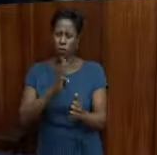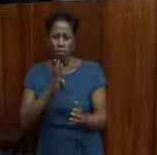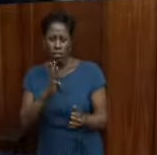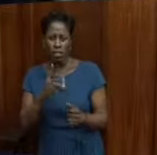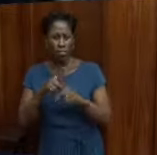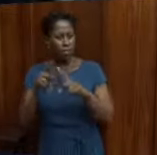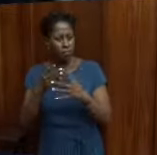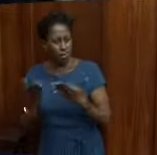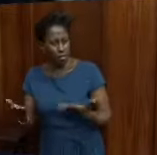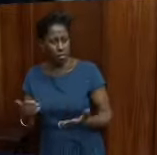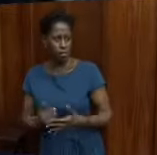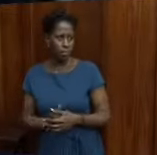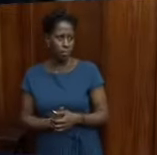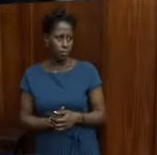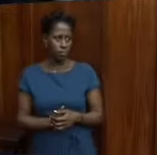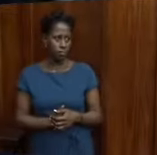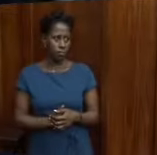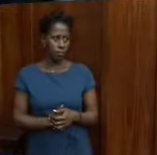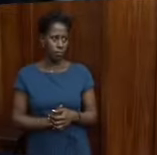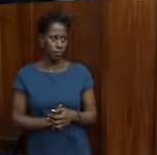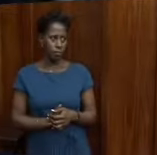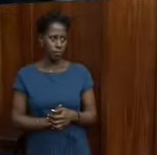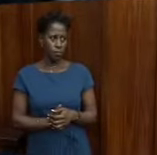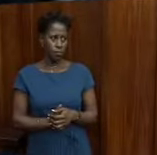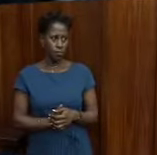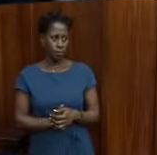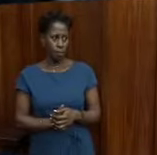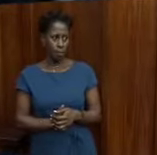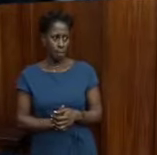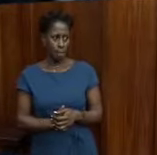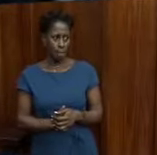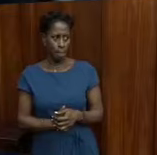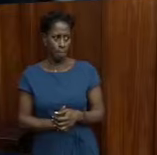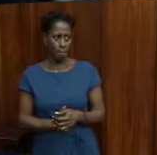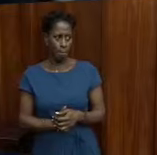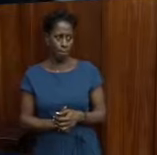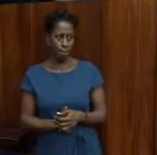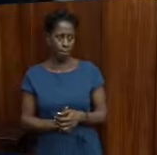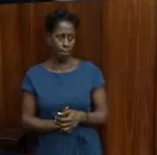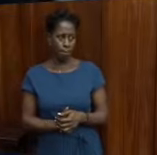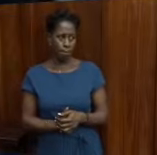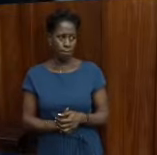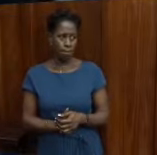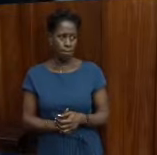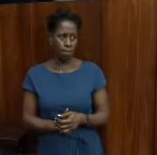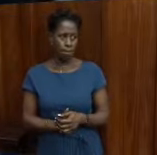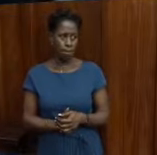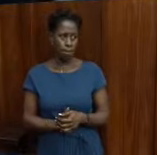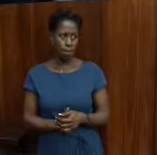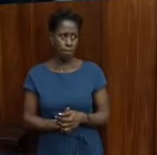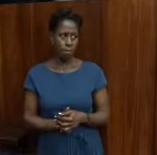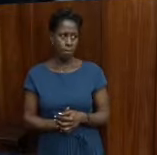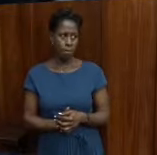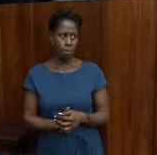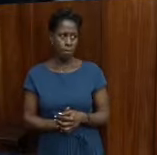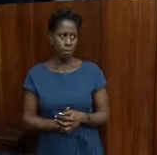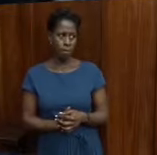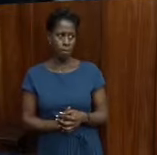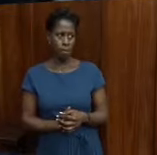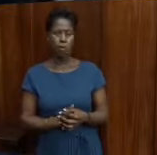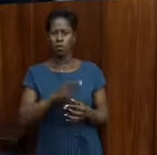St. Lucia Labour Party, in its 2021 manifesto, promised to make the necessary interventions to bring stability back